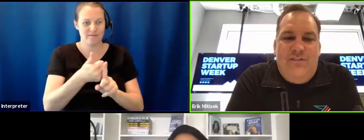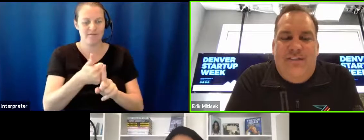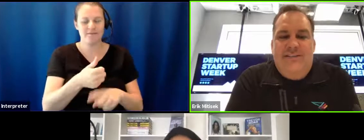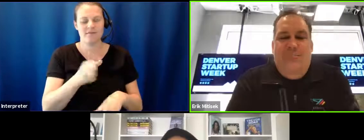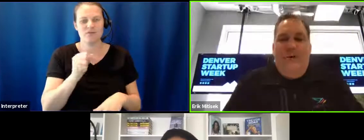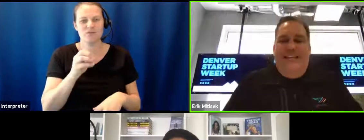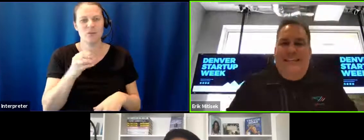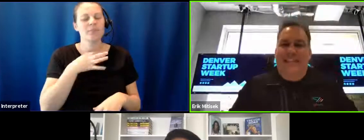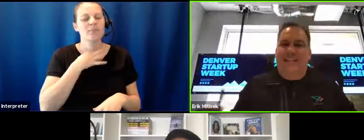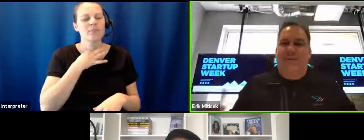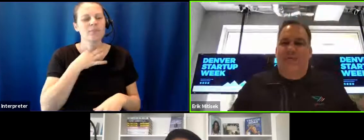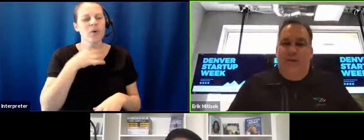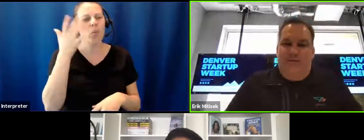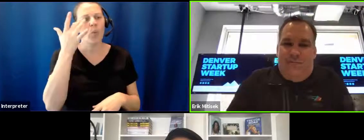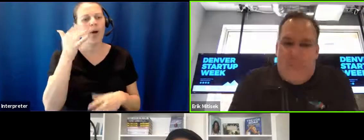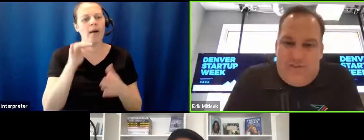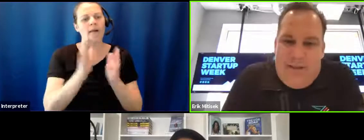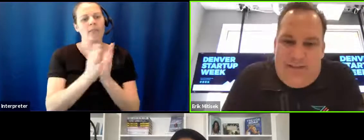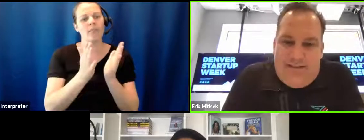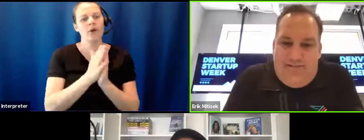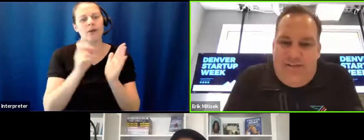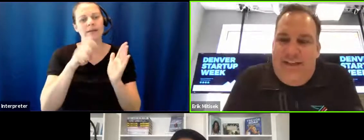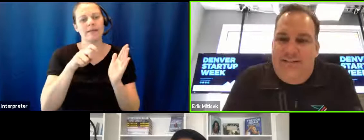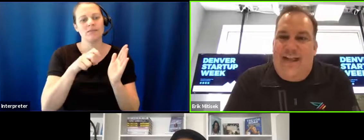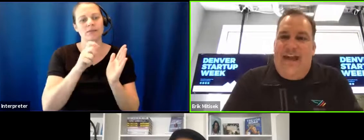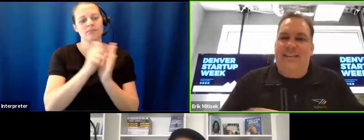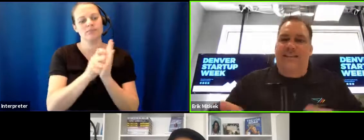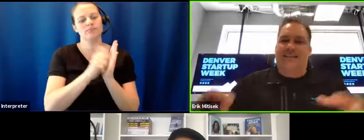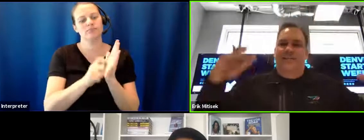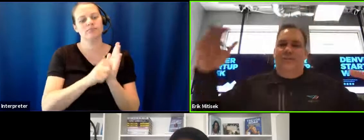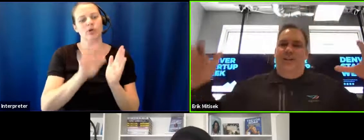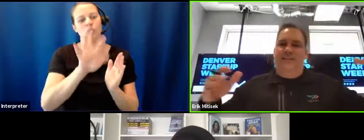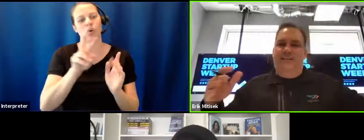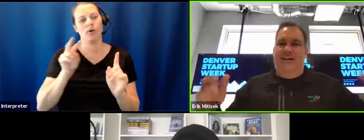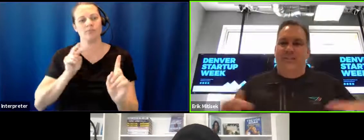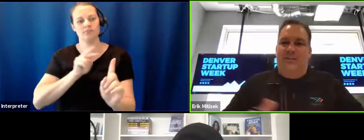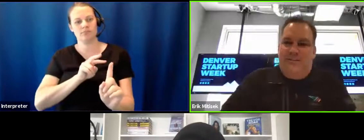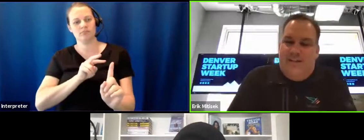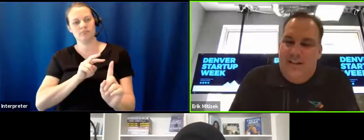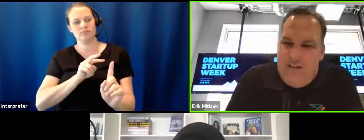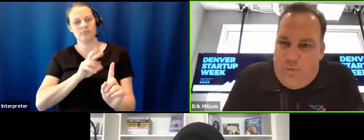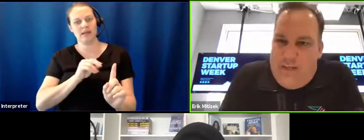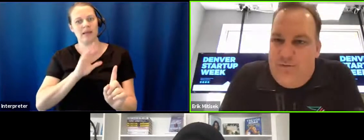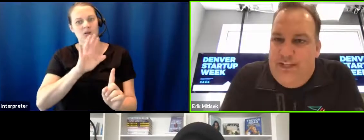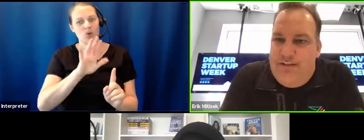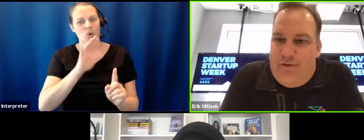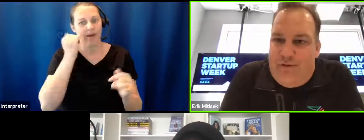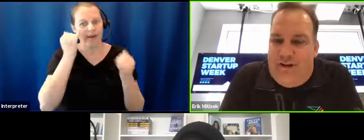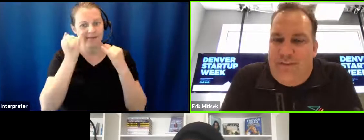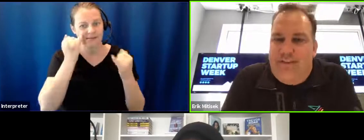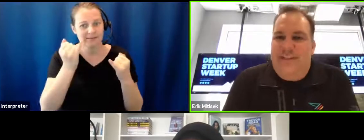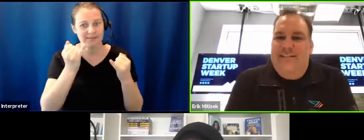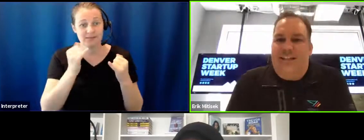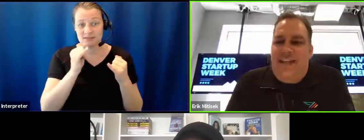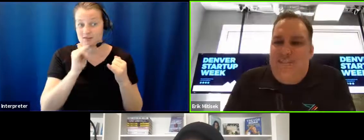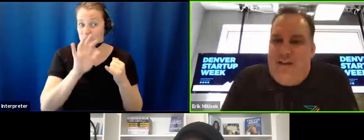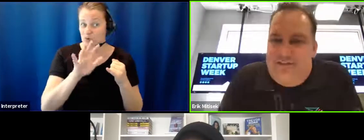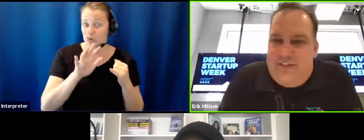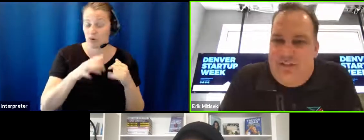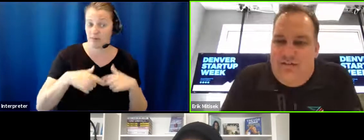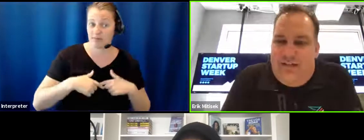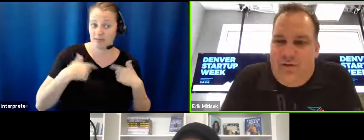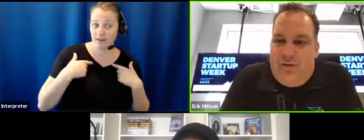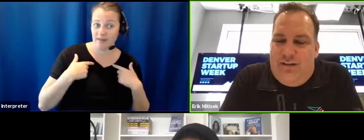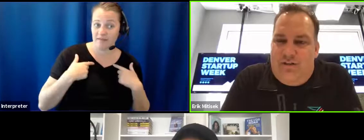Why did you think this book needed to be written from your perspective? And how did these individual ideas come to you? Is it the way you live, or are they things that came